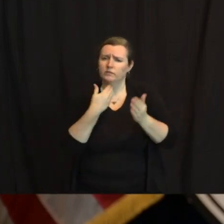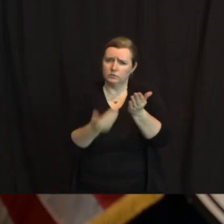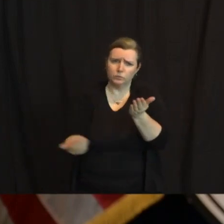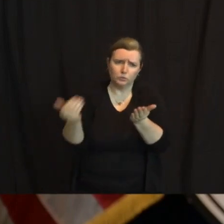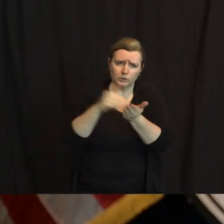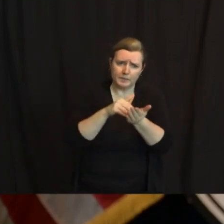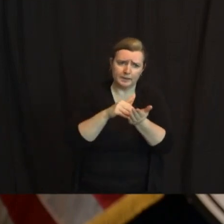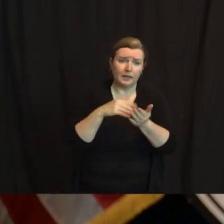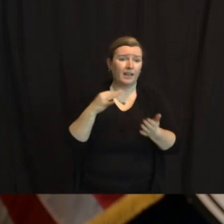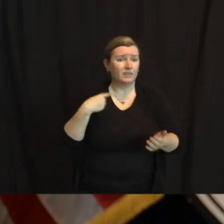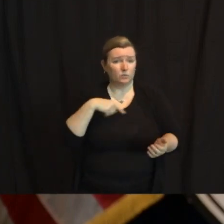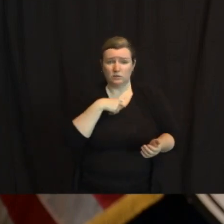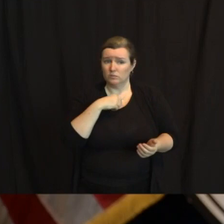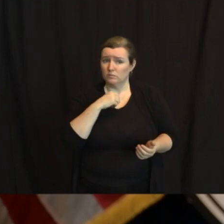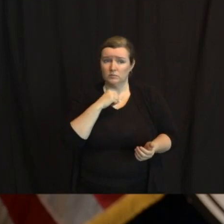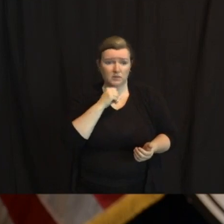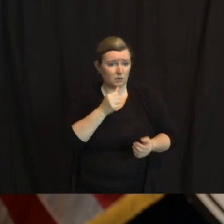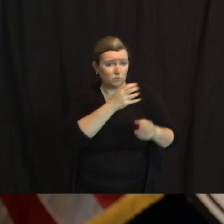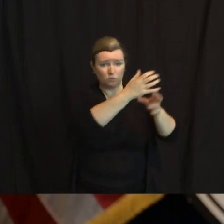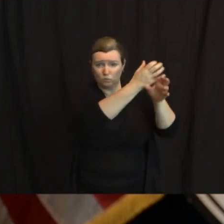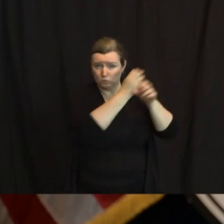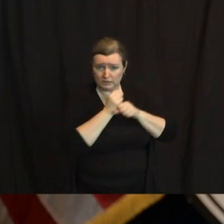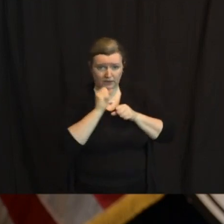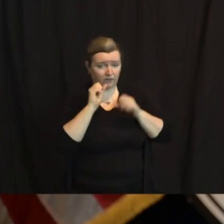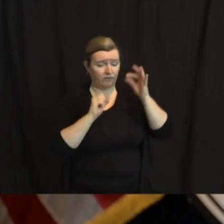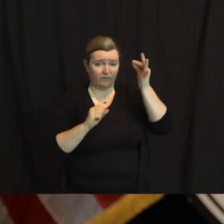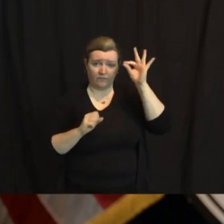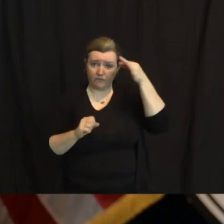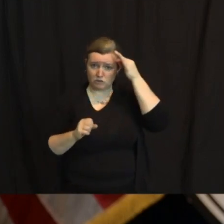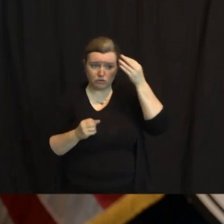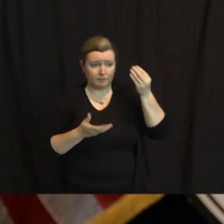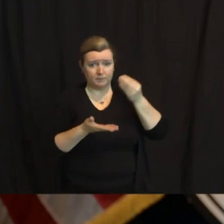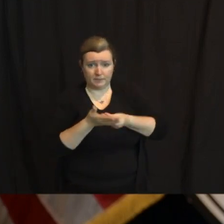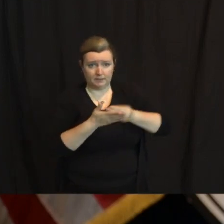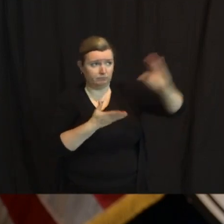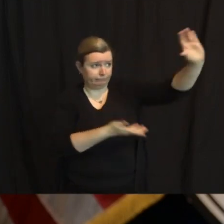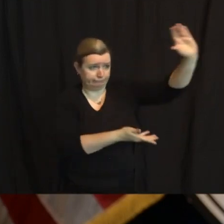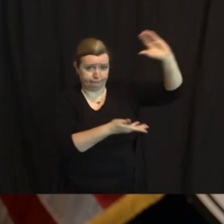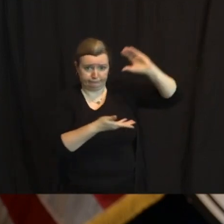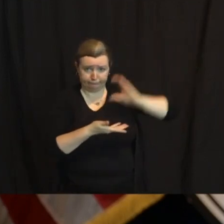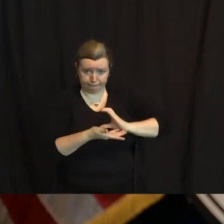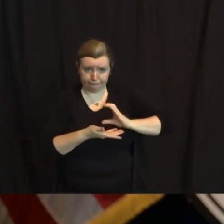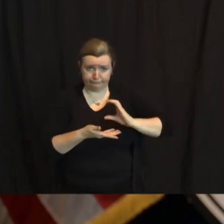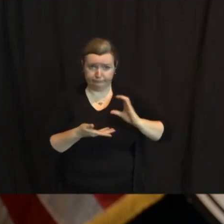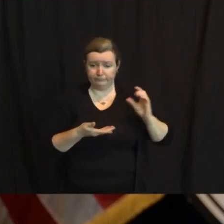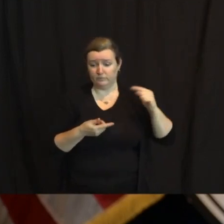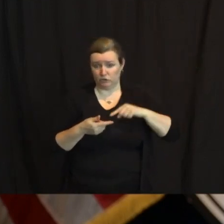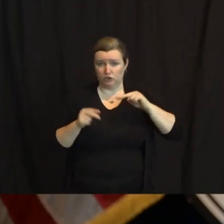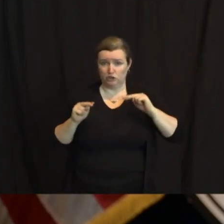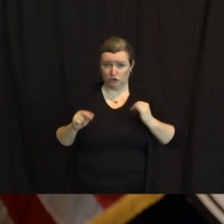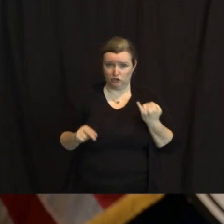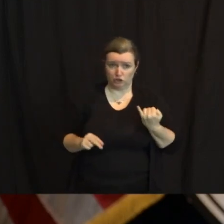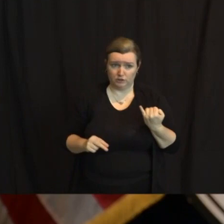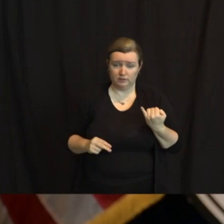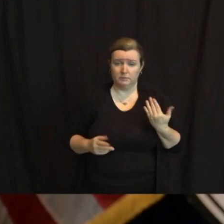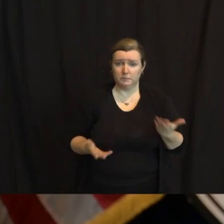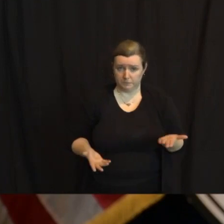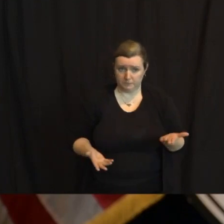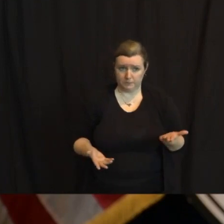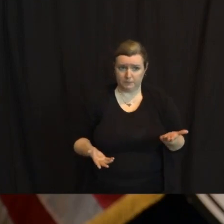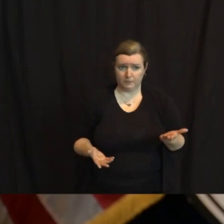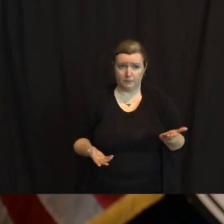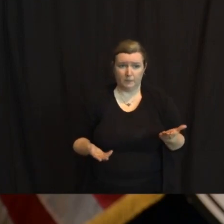we don't get federal cash assistance direct to the state, in addition to what I think we've made a lot of progress